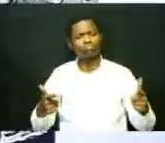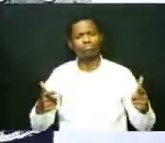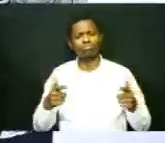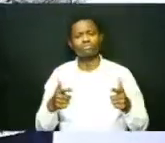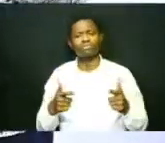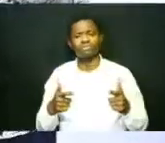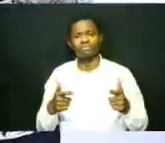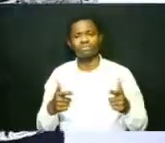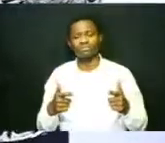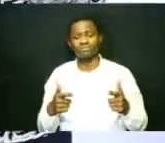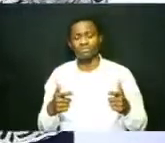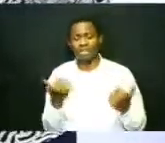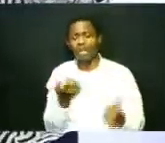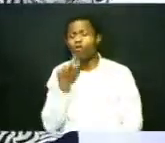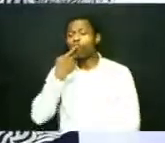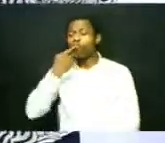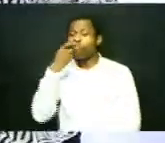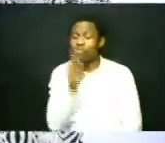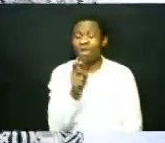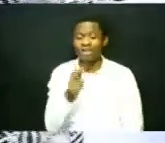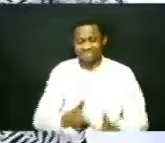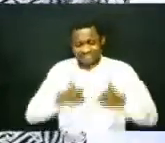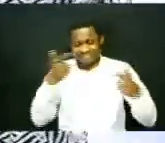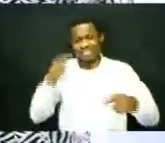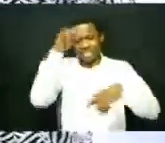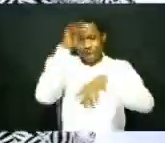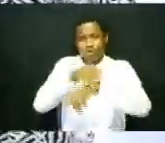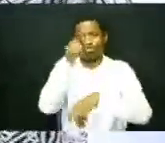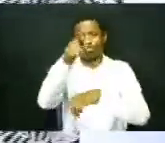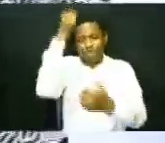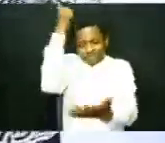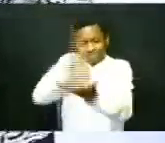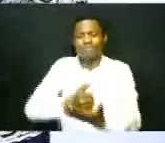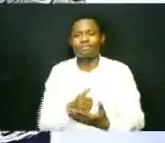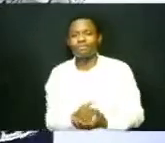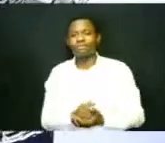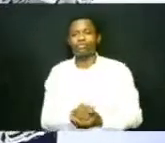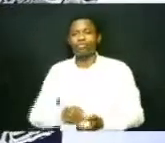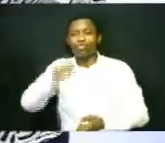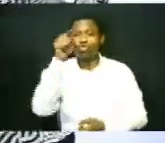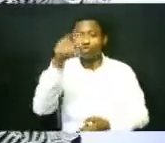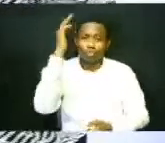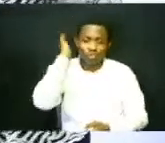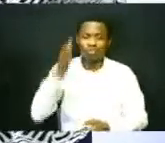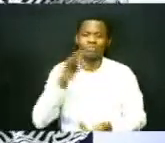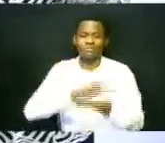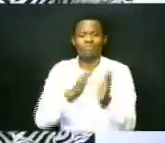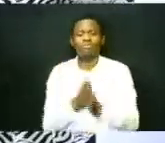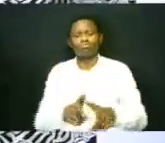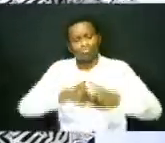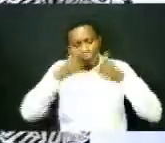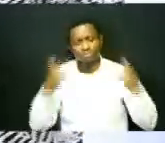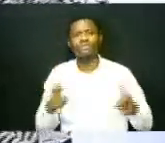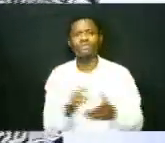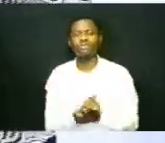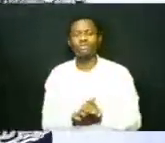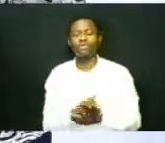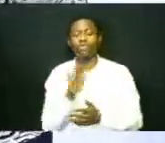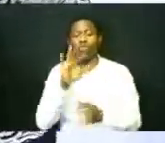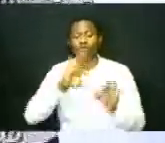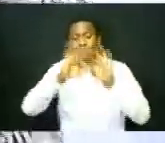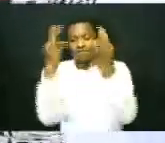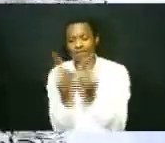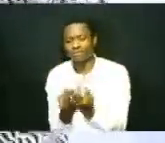Oh, I pronounce greatness upon you. You will be great. Your household